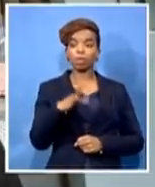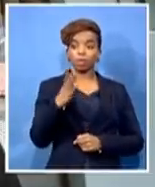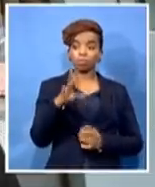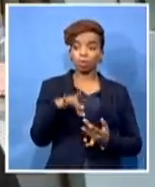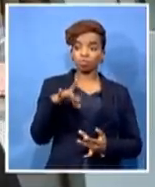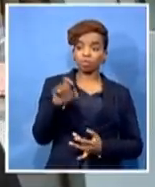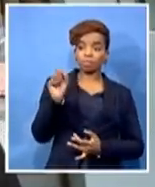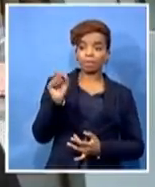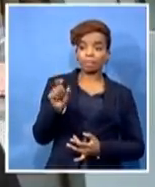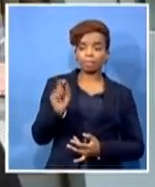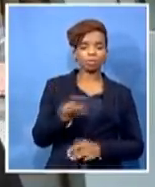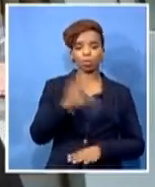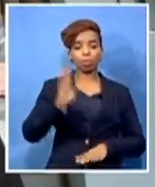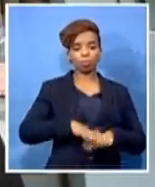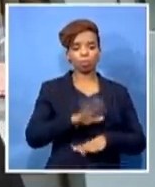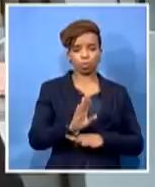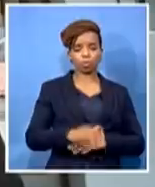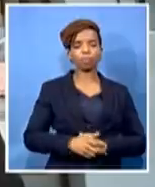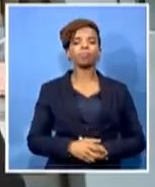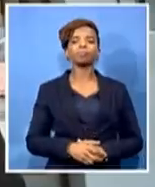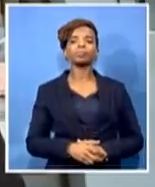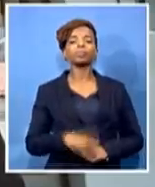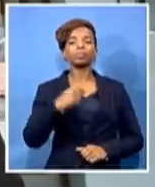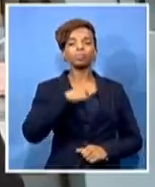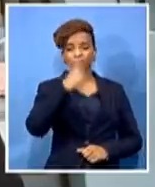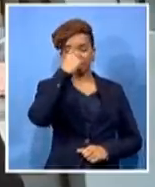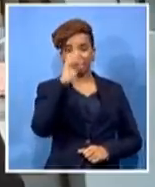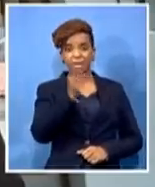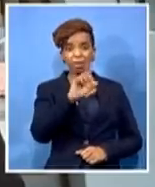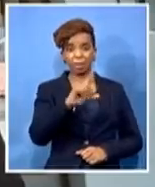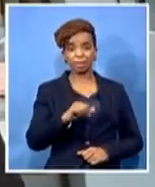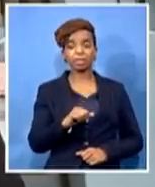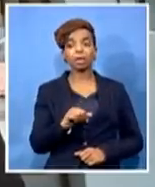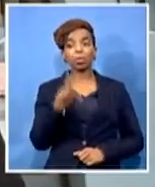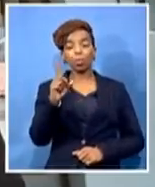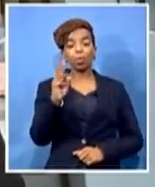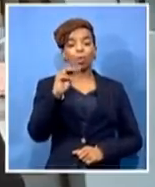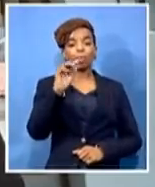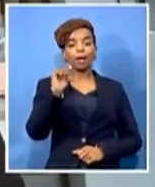Mashaba had the call of the people on the ground, the concerns, the complaints,